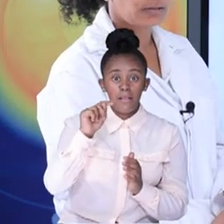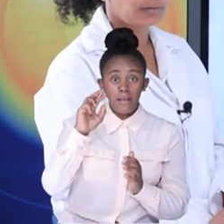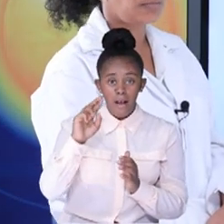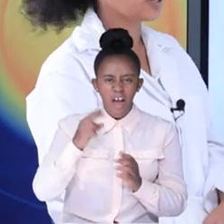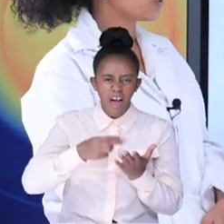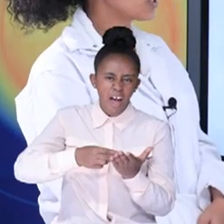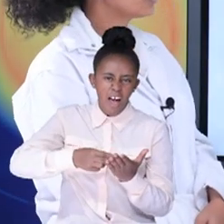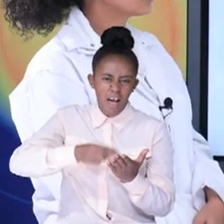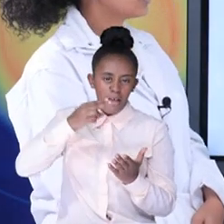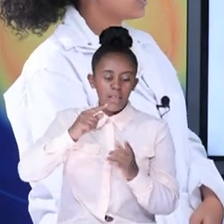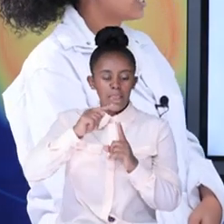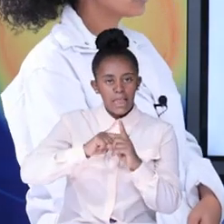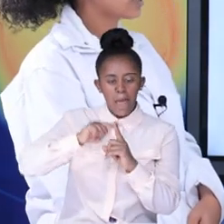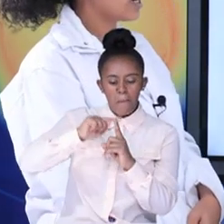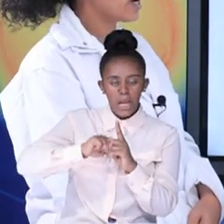temperature. Have